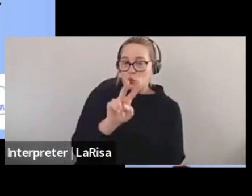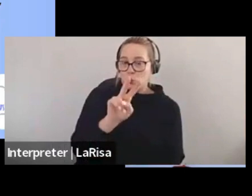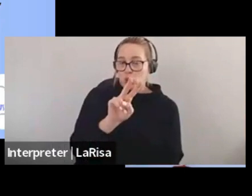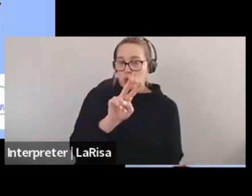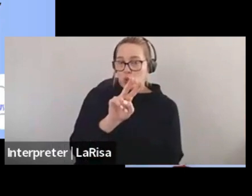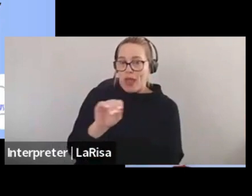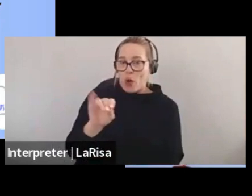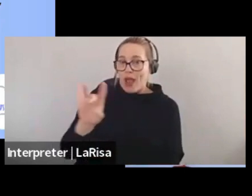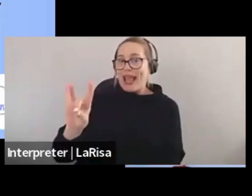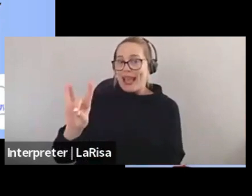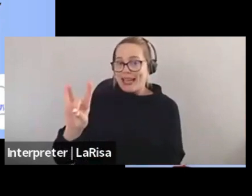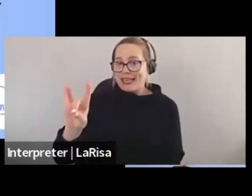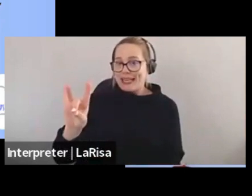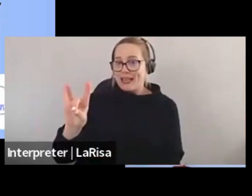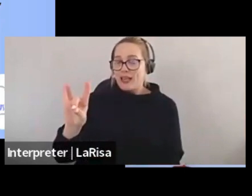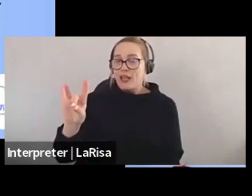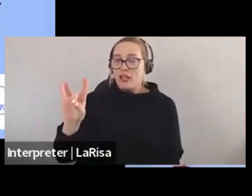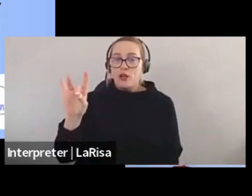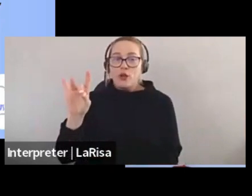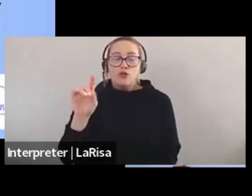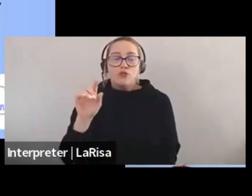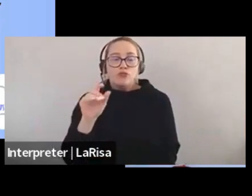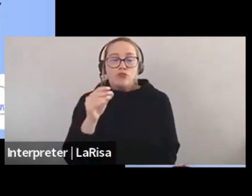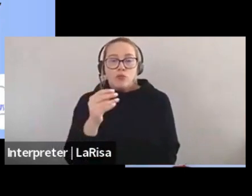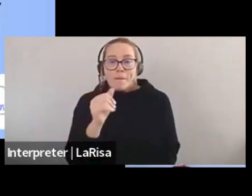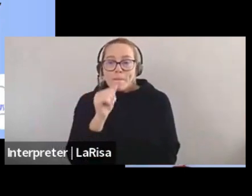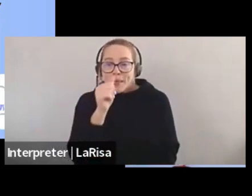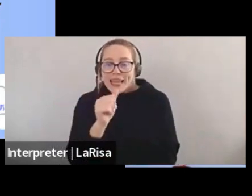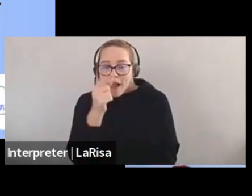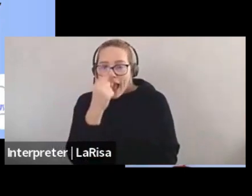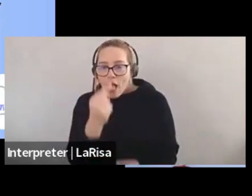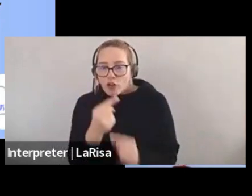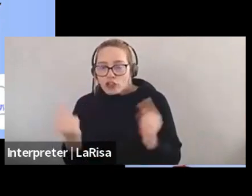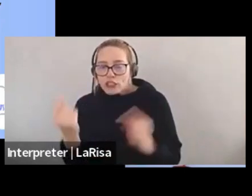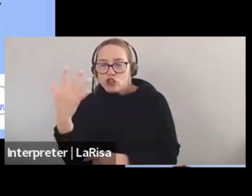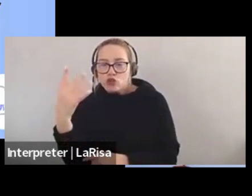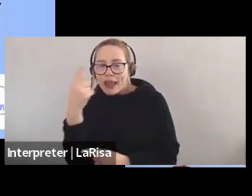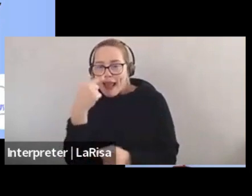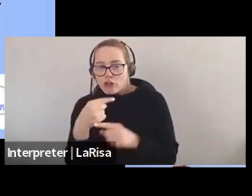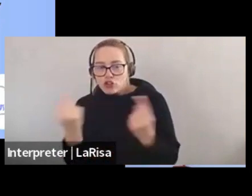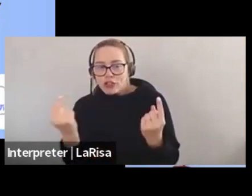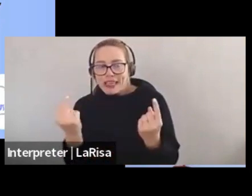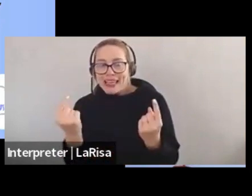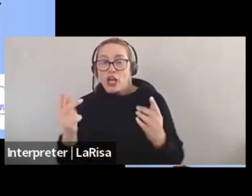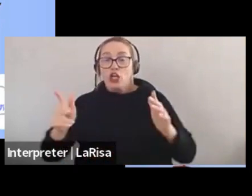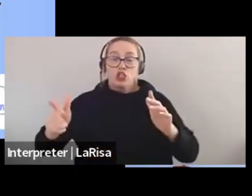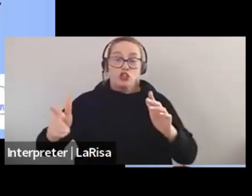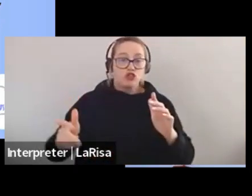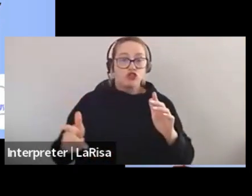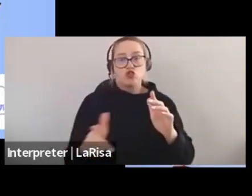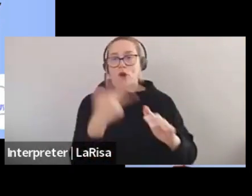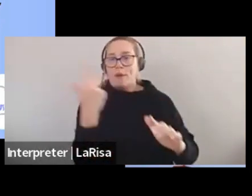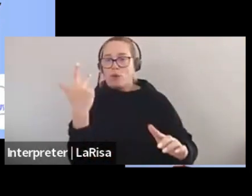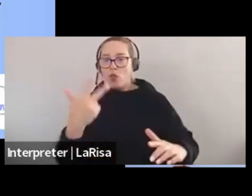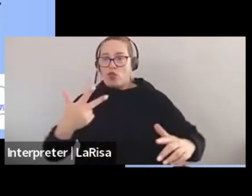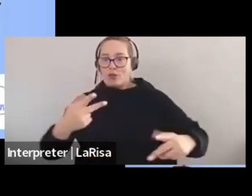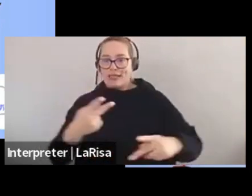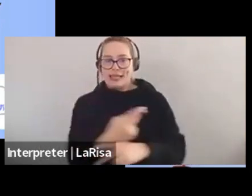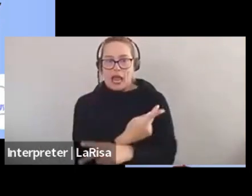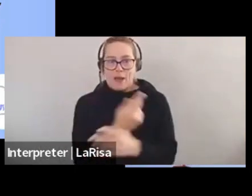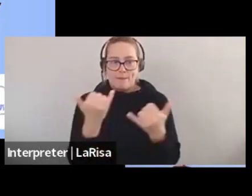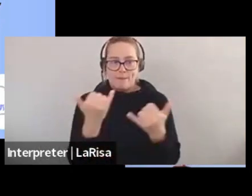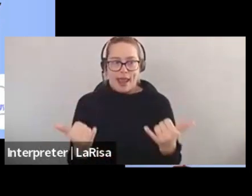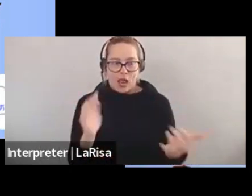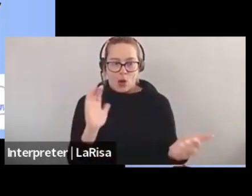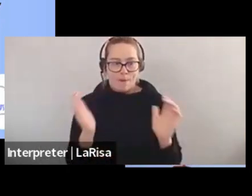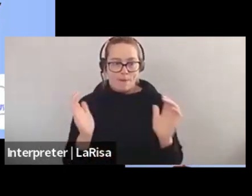between 1997 and 2008, the prevalence of peanut or tree allergies appears to have